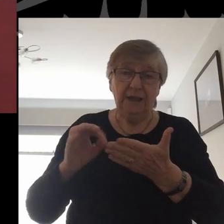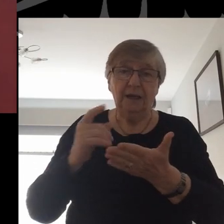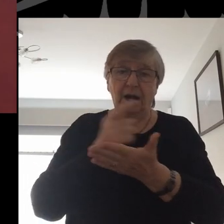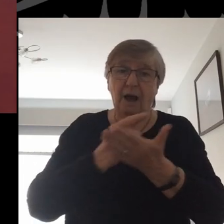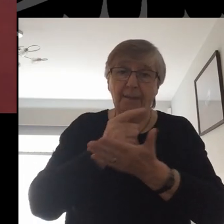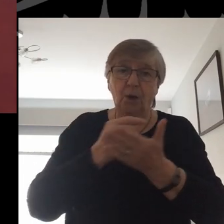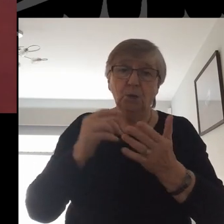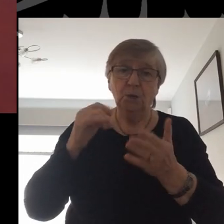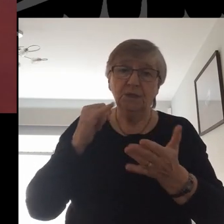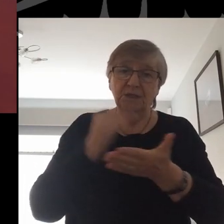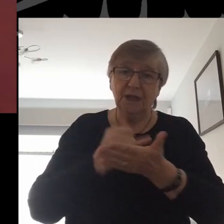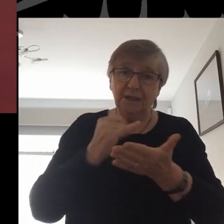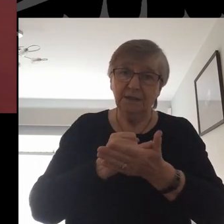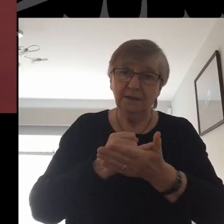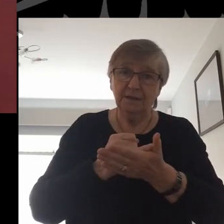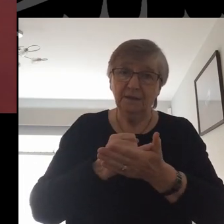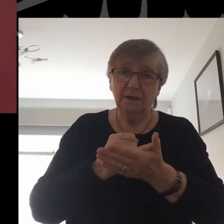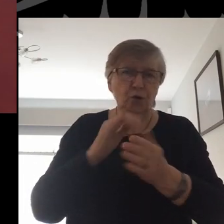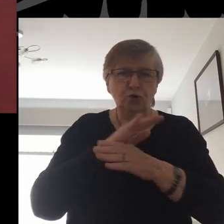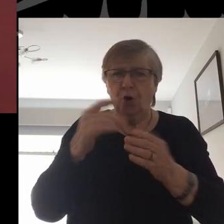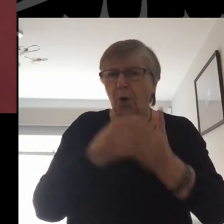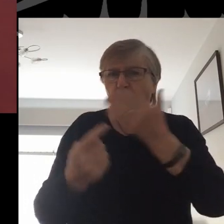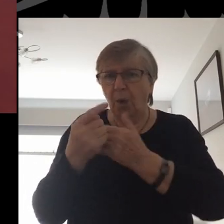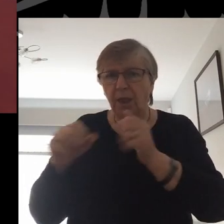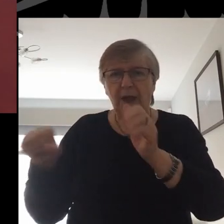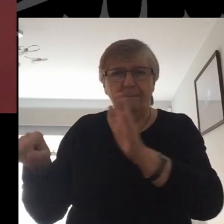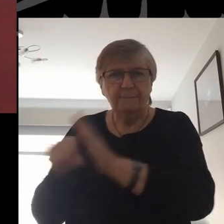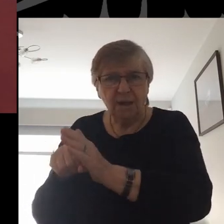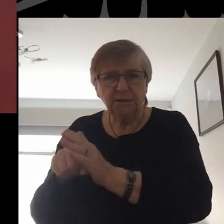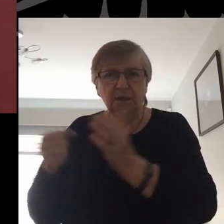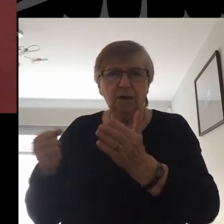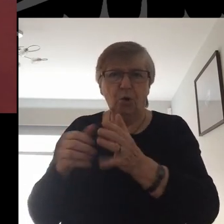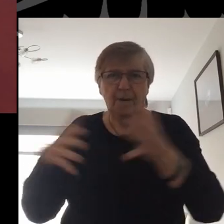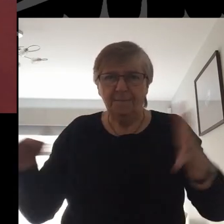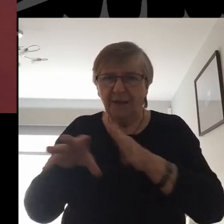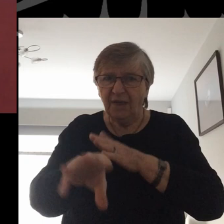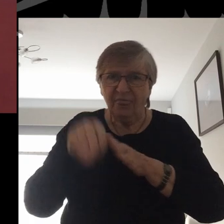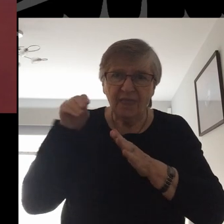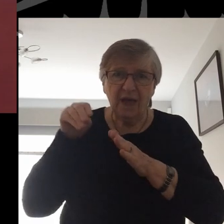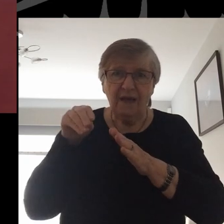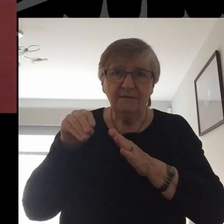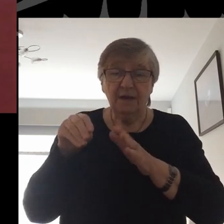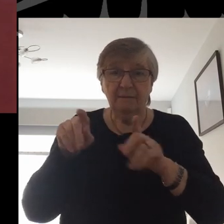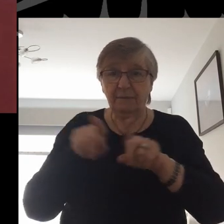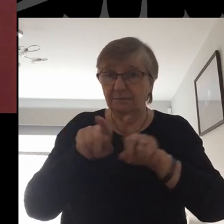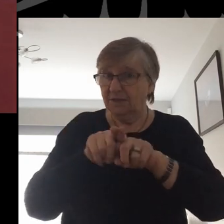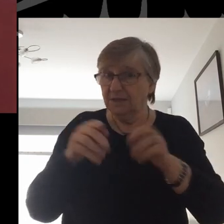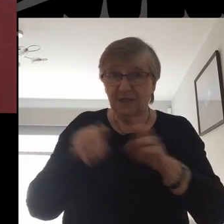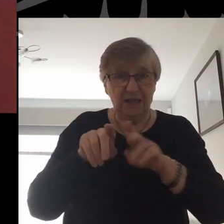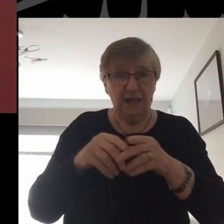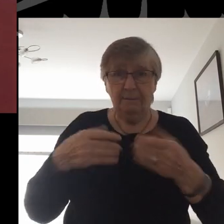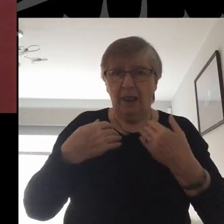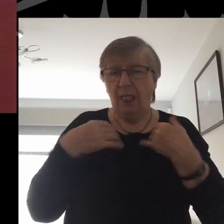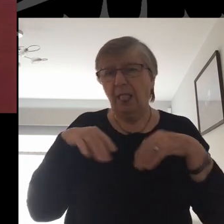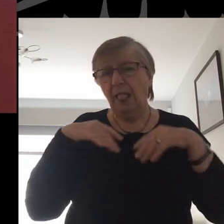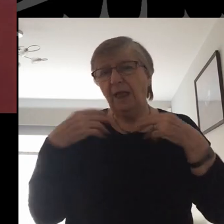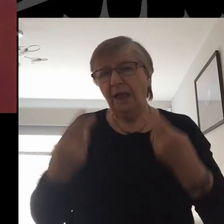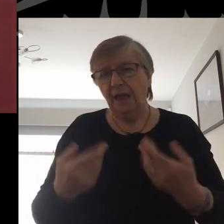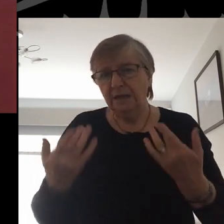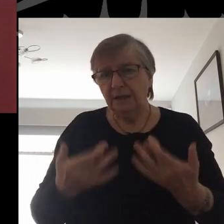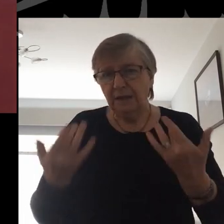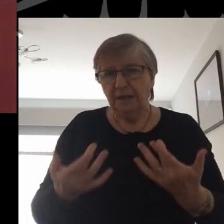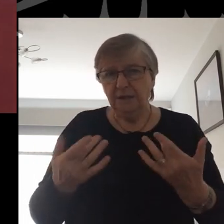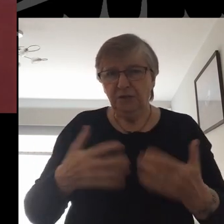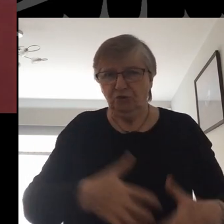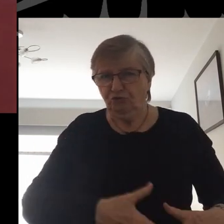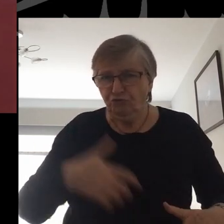sin. Sin is not just murder, and sin is not just big thefts. Thing is laziness and pride and jealousy. Sin is